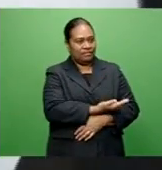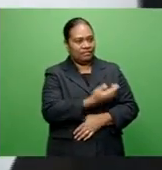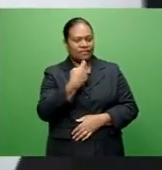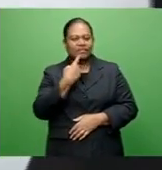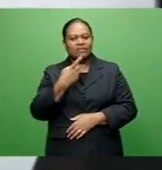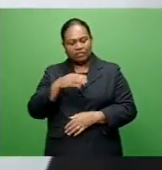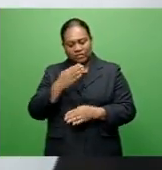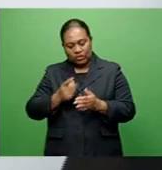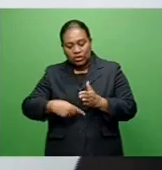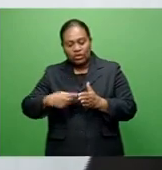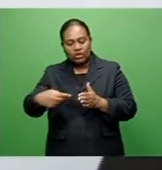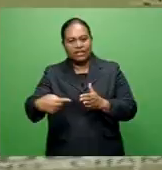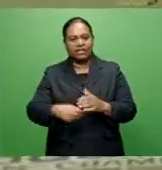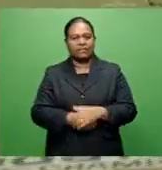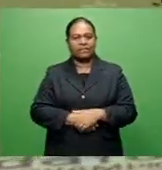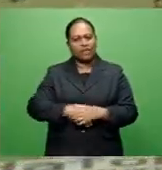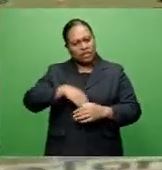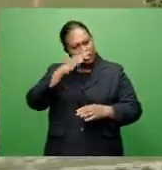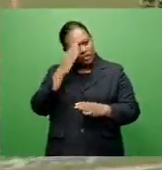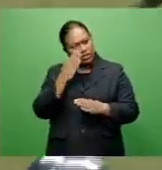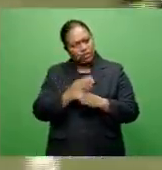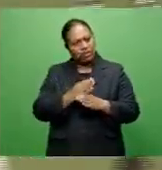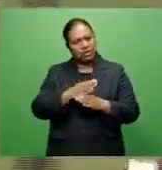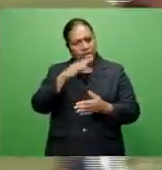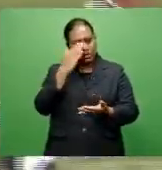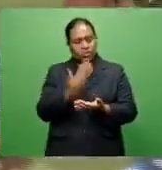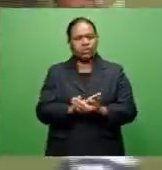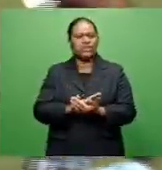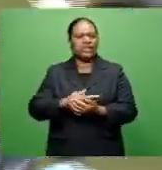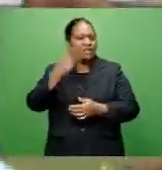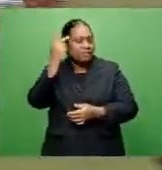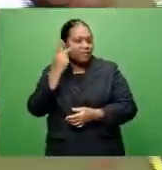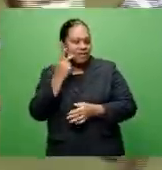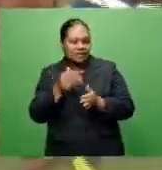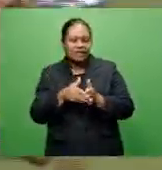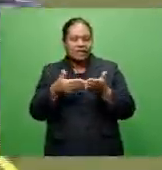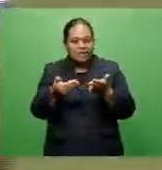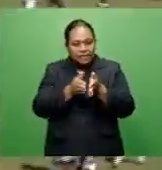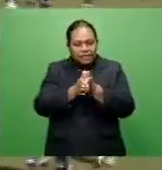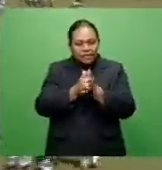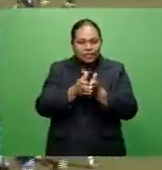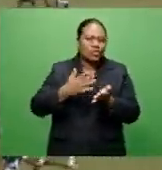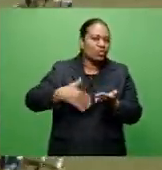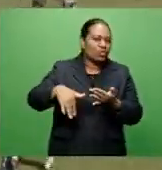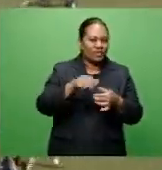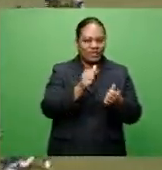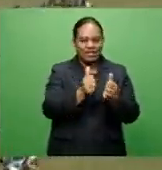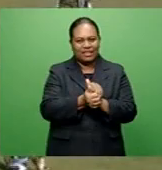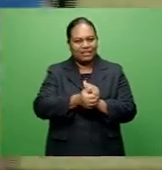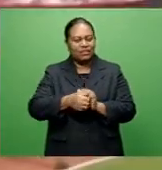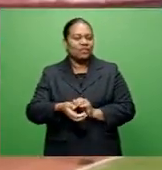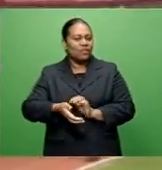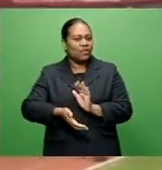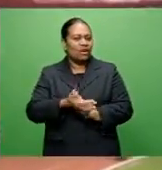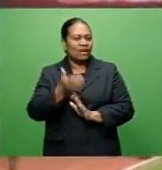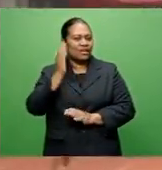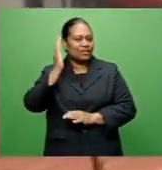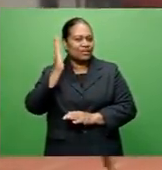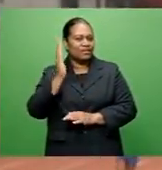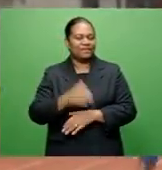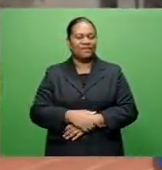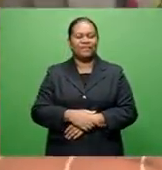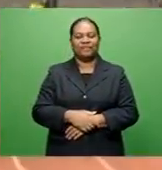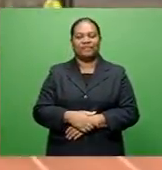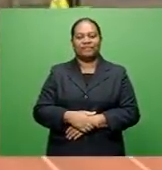continue, and students and parents and organizers are looking forward to the sporting activities, and we will allow that to go. However, there